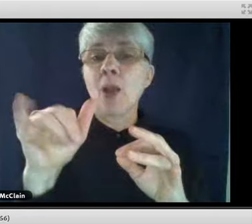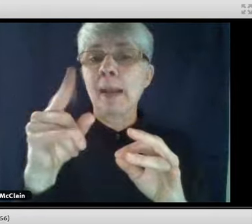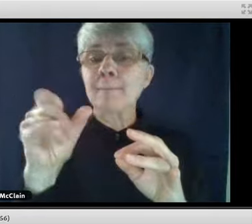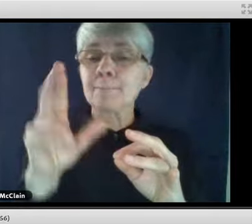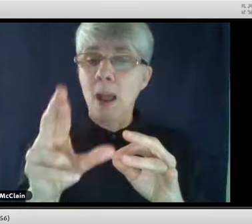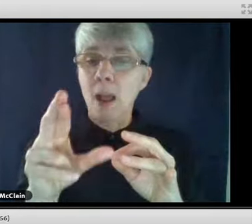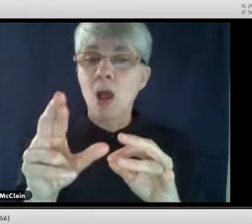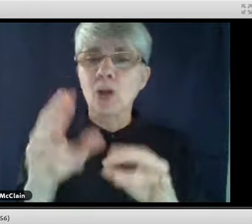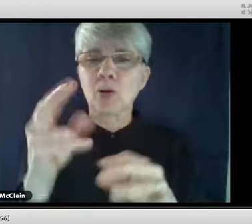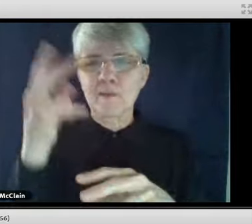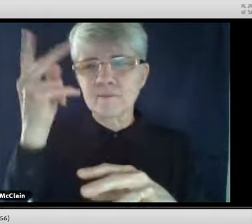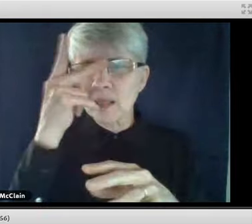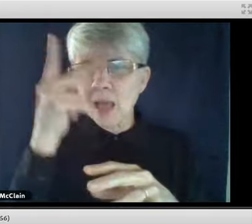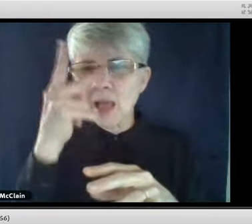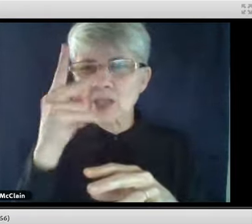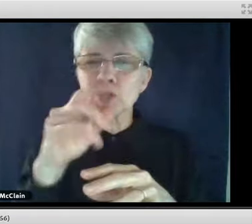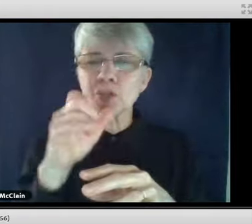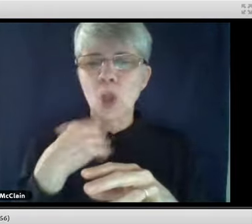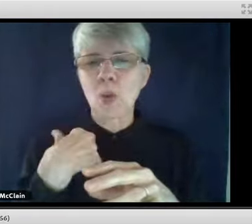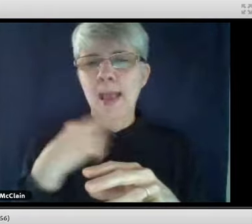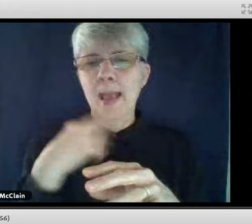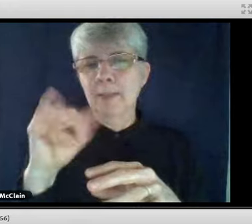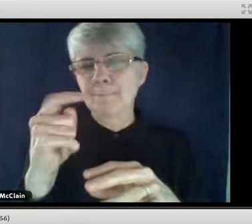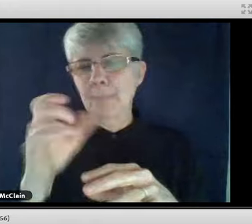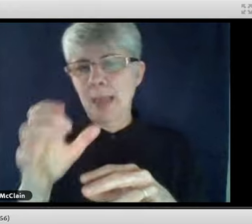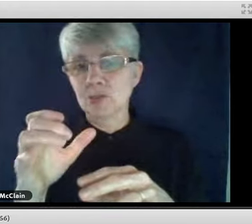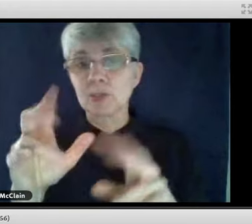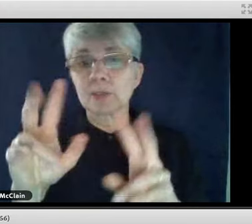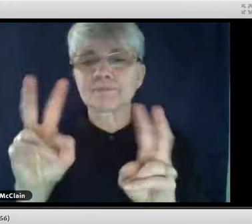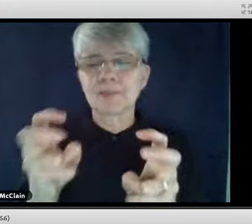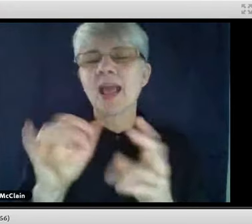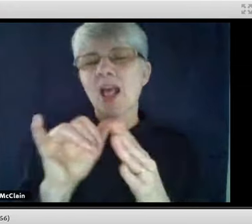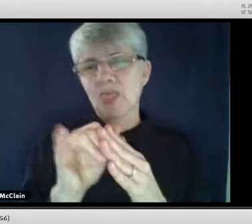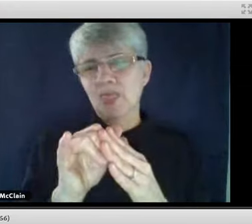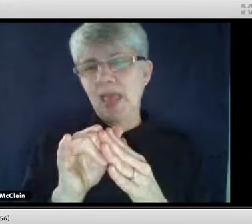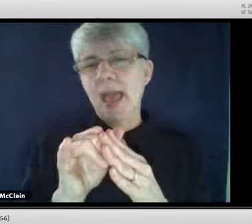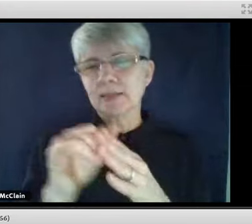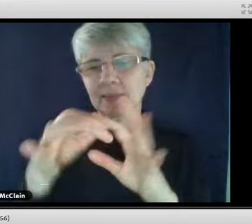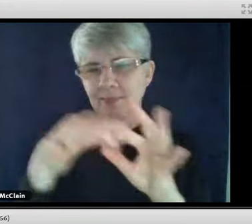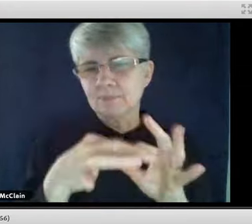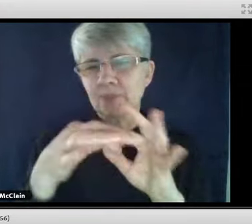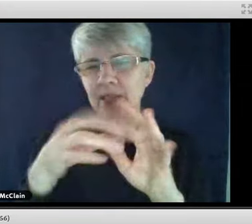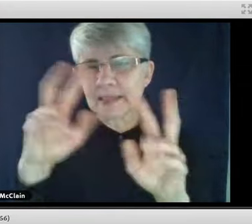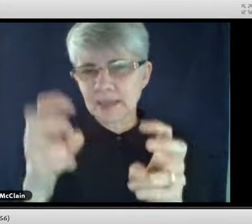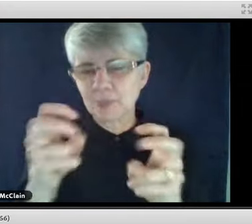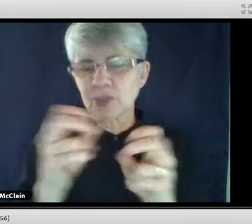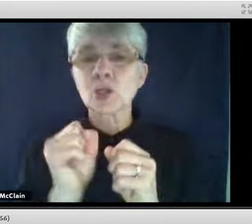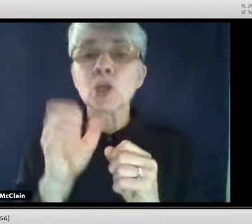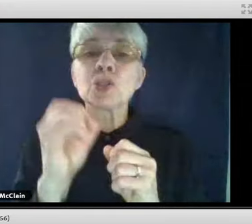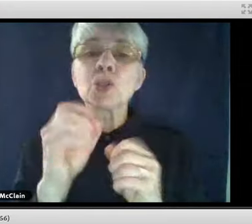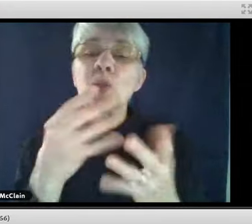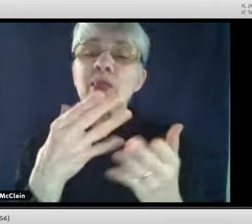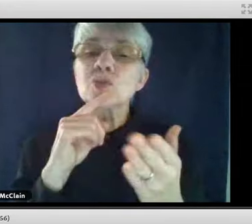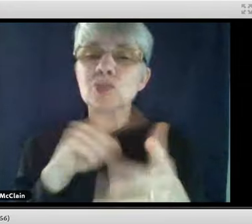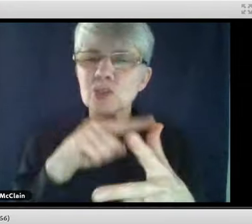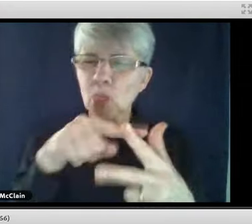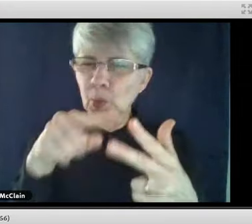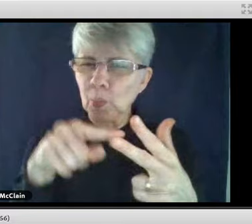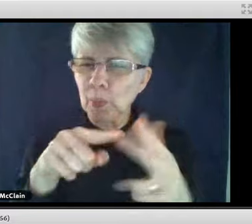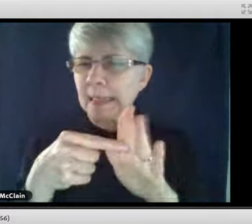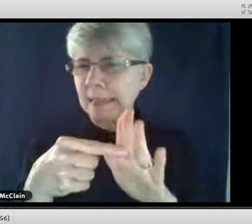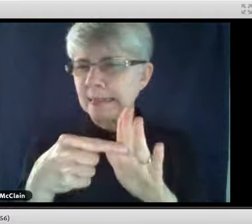subject, magic, and magic is the subject of Harry Potter and the Philosopher's Stone. Okay, and these are just 3 examples,